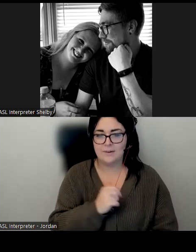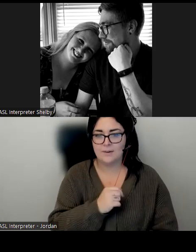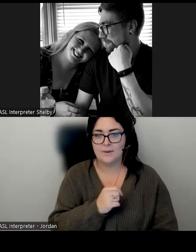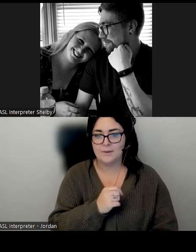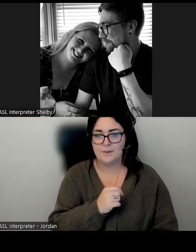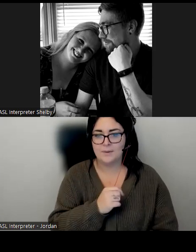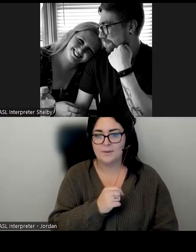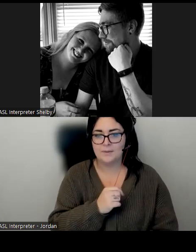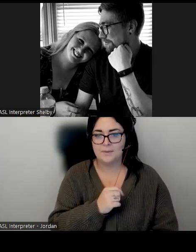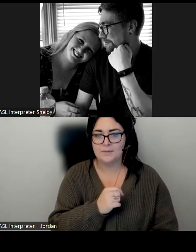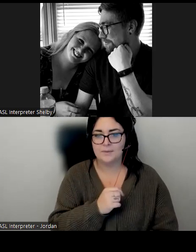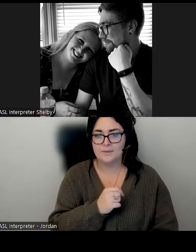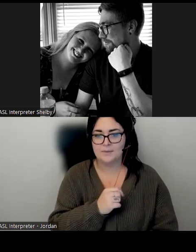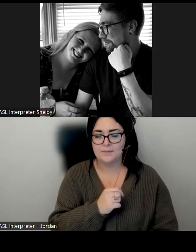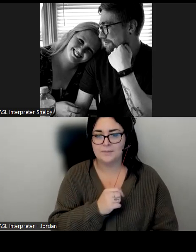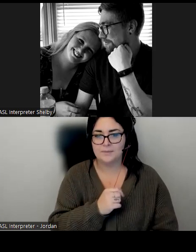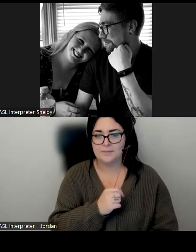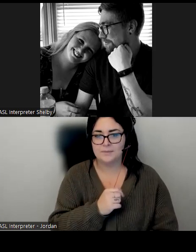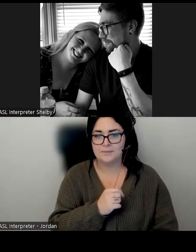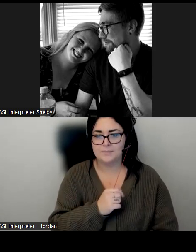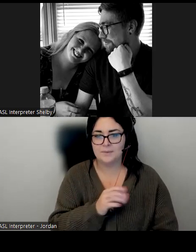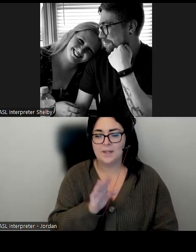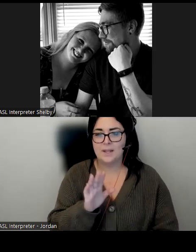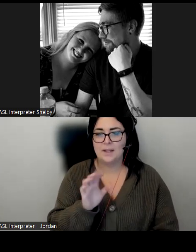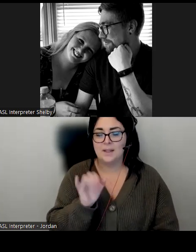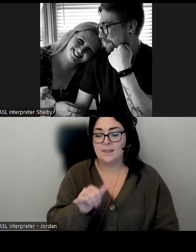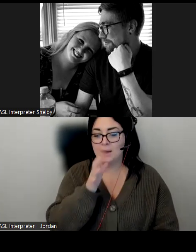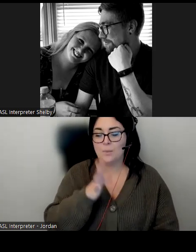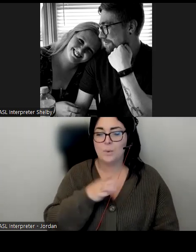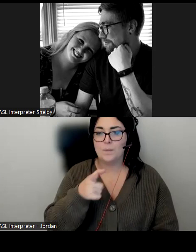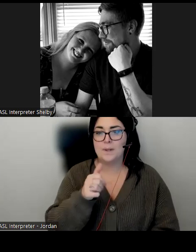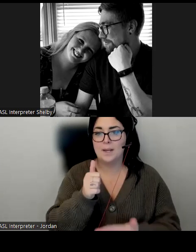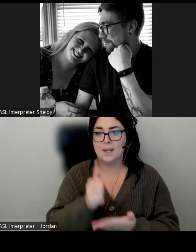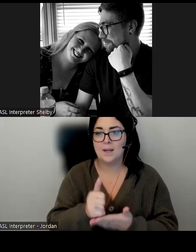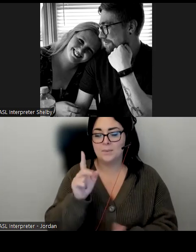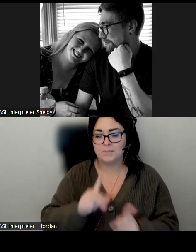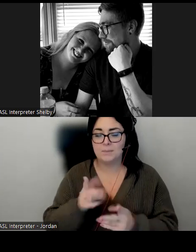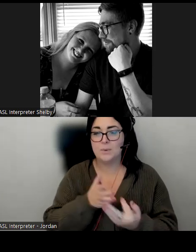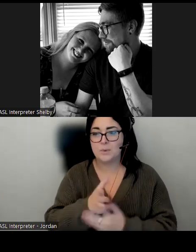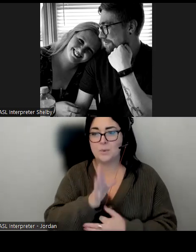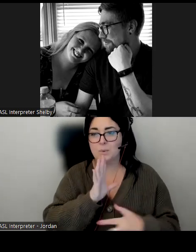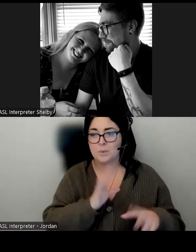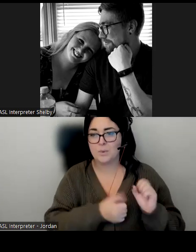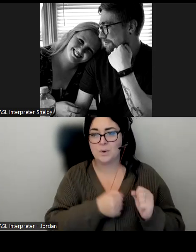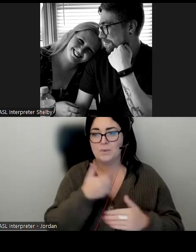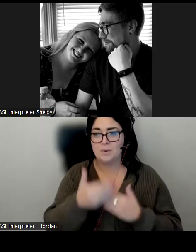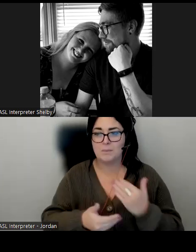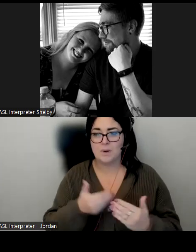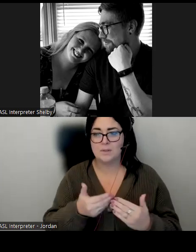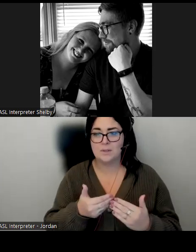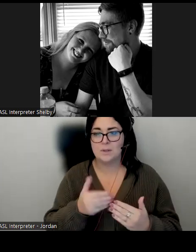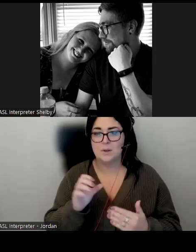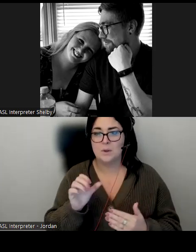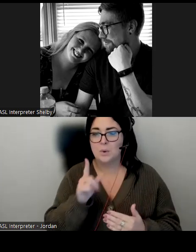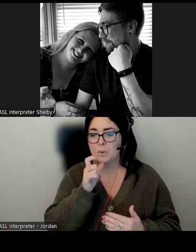a tricky situation. She helps people with the grieving process who may experience